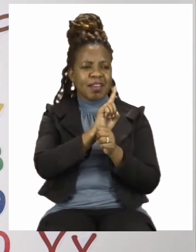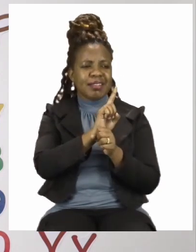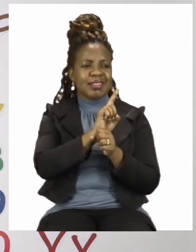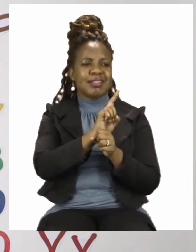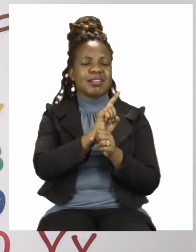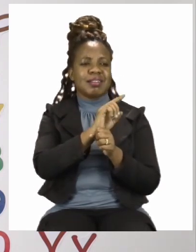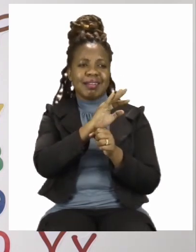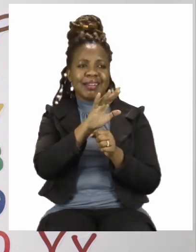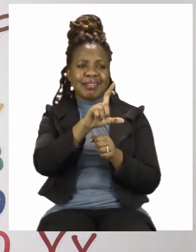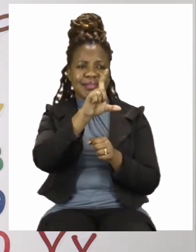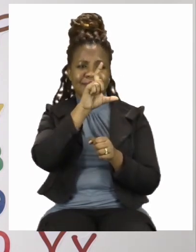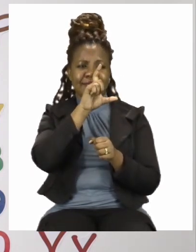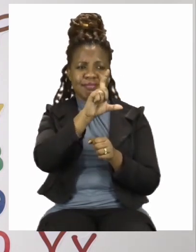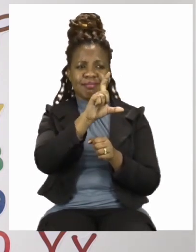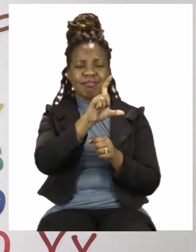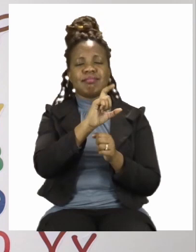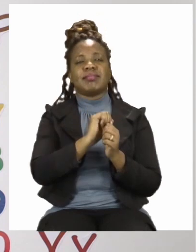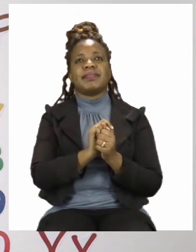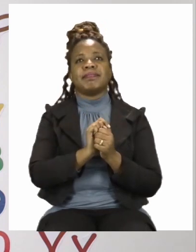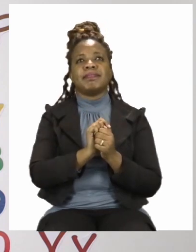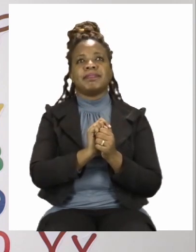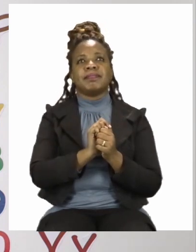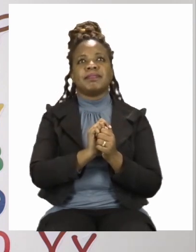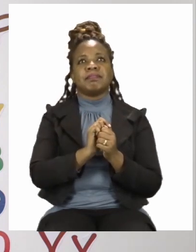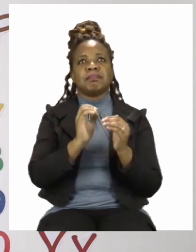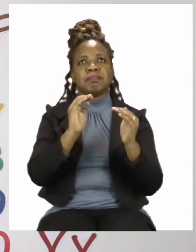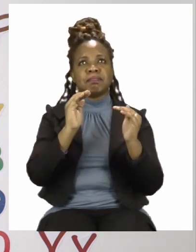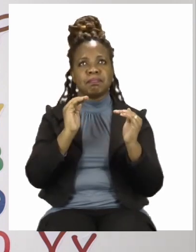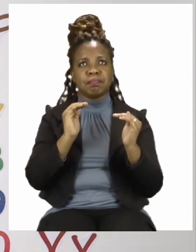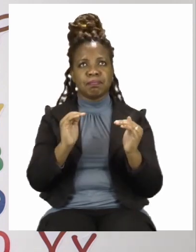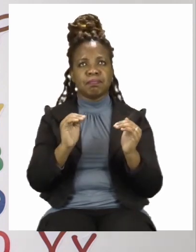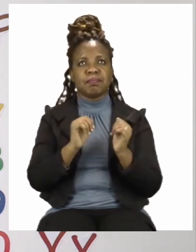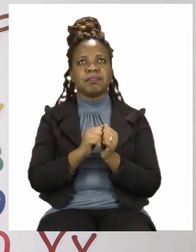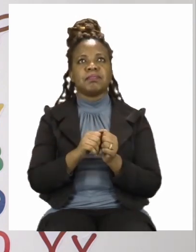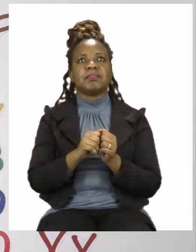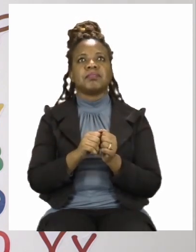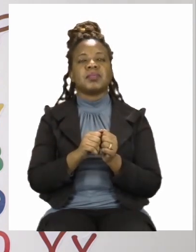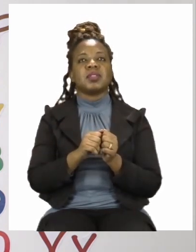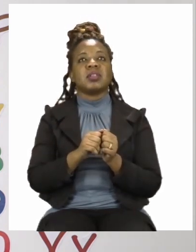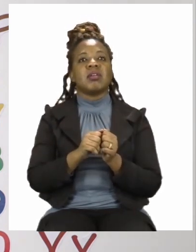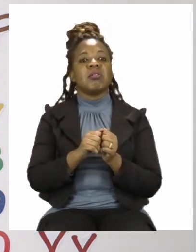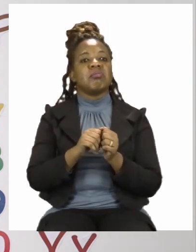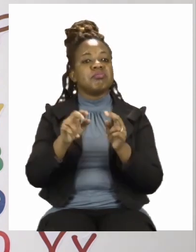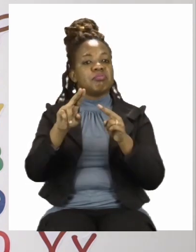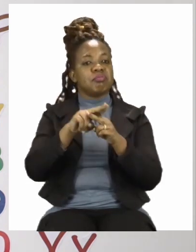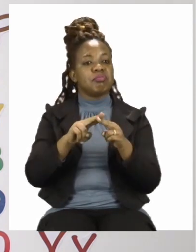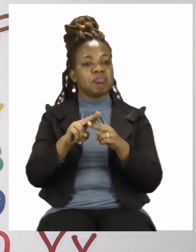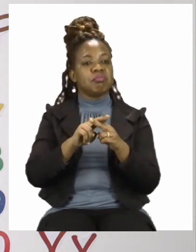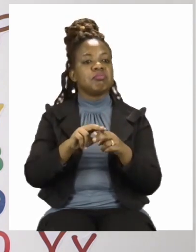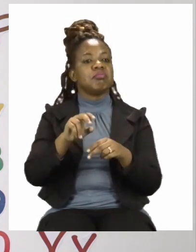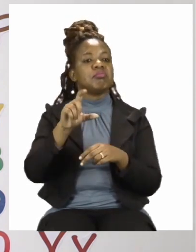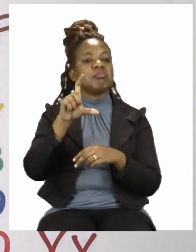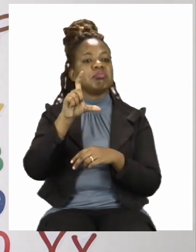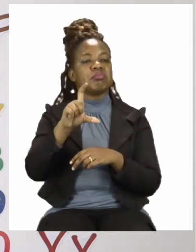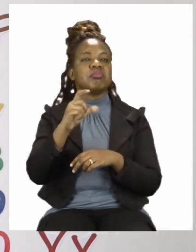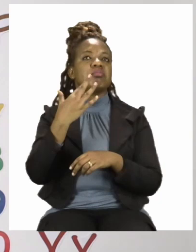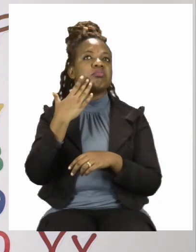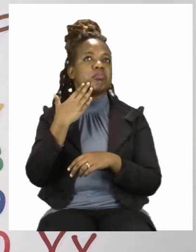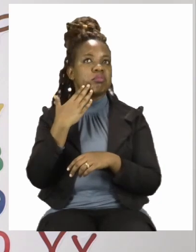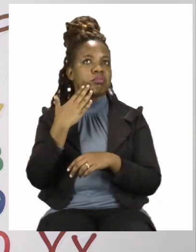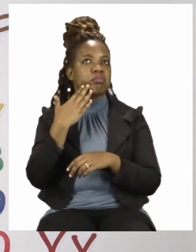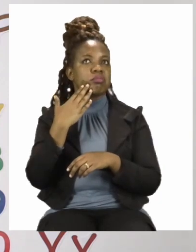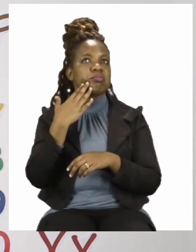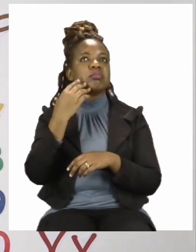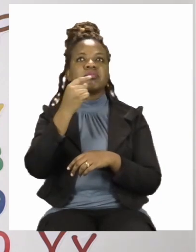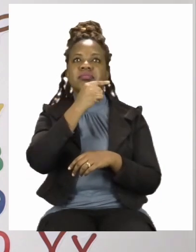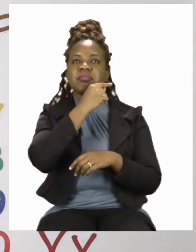letter. Then the other time or the other reason why we use a capital letter is when we are